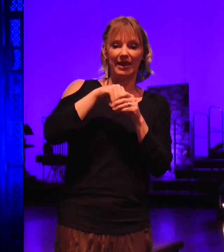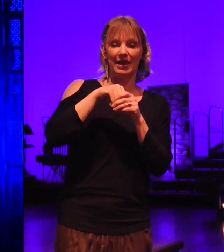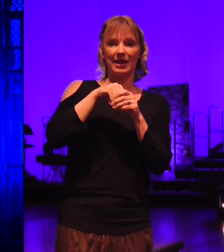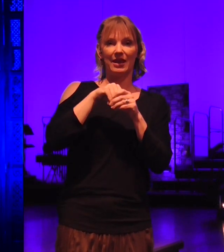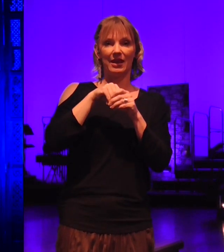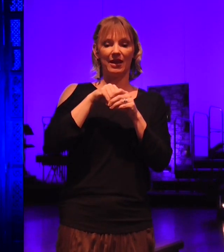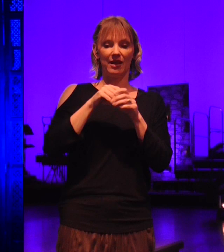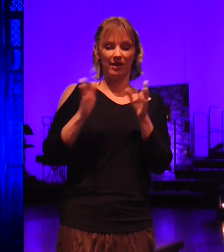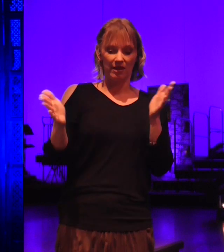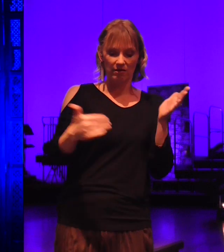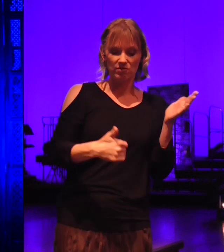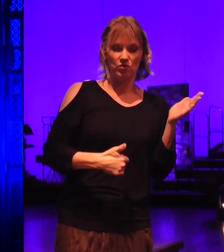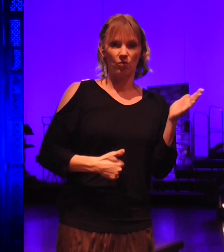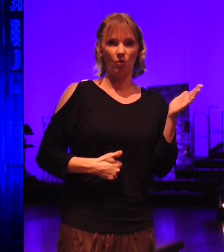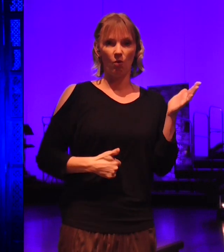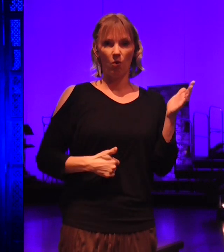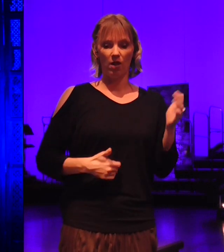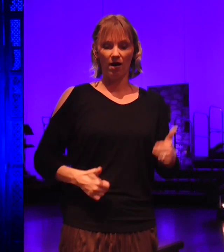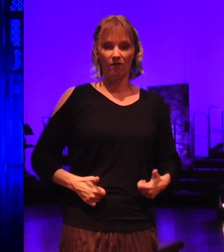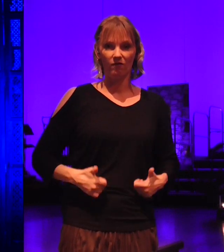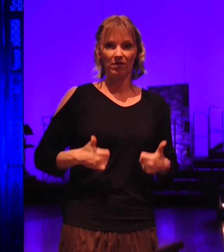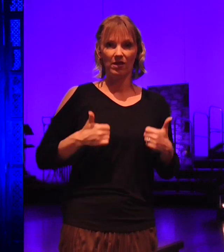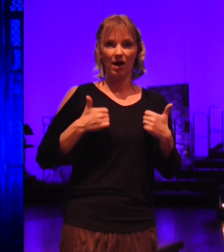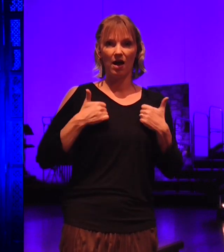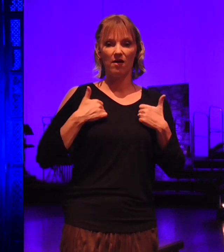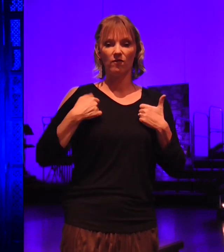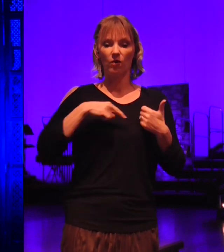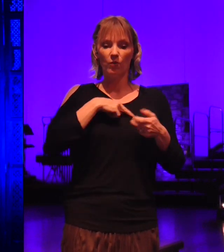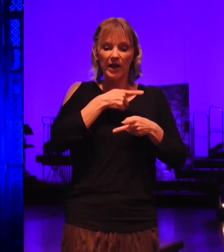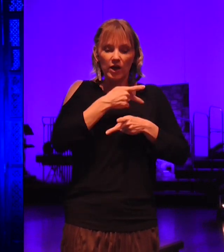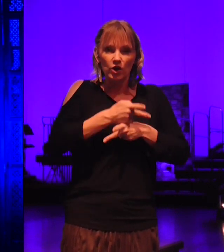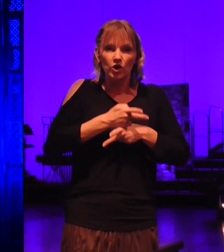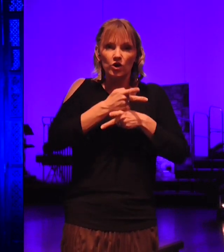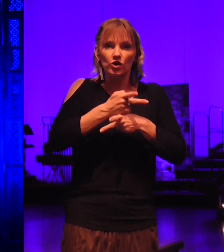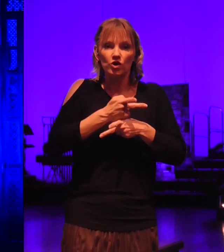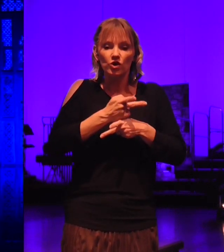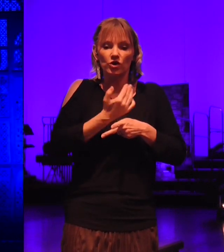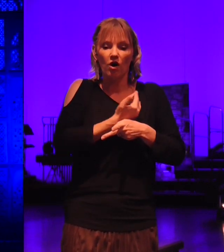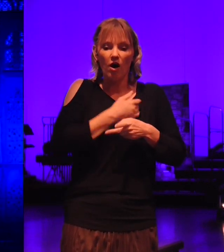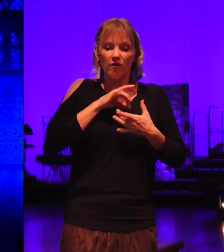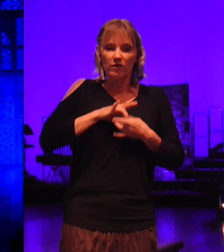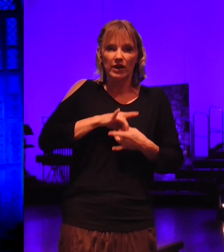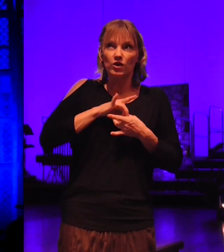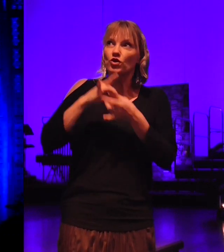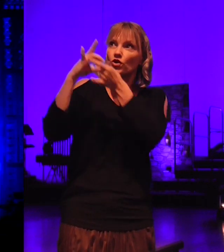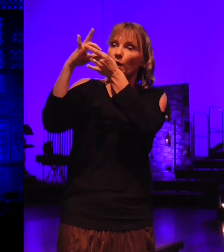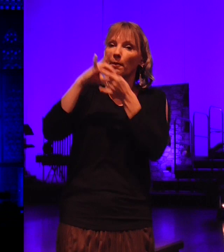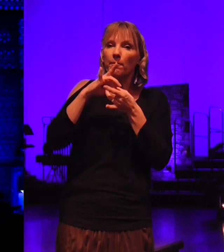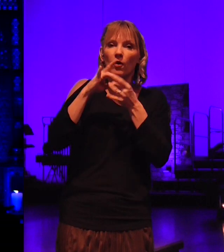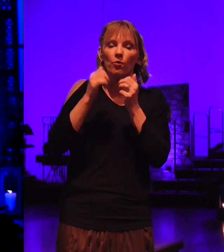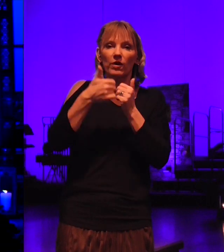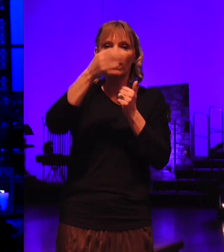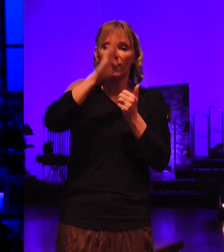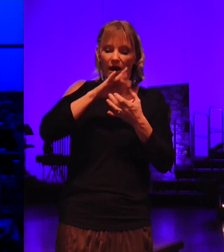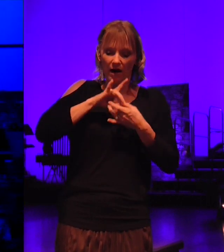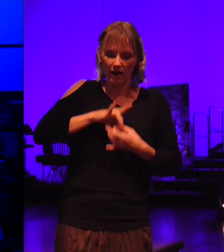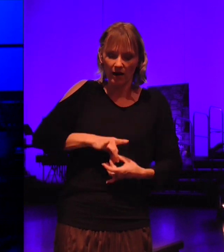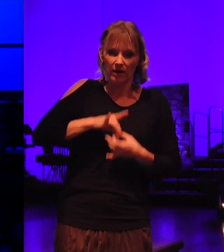life, we nurture our relationship with God. We have a true experience